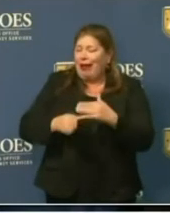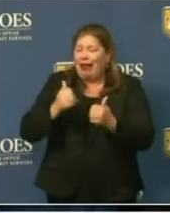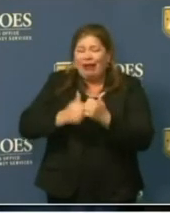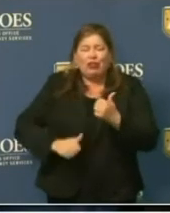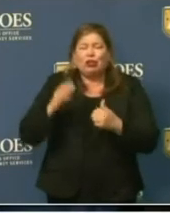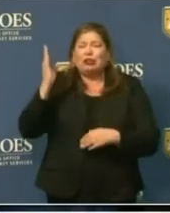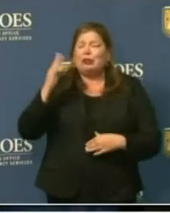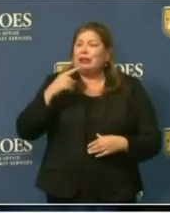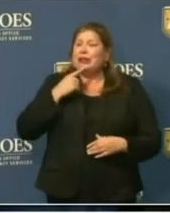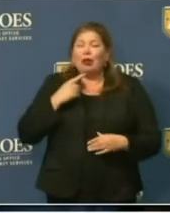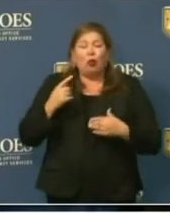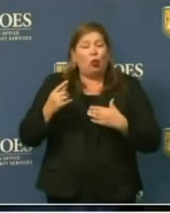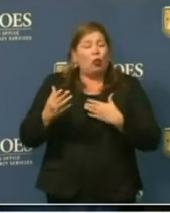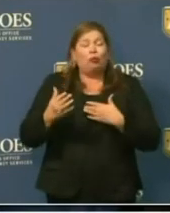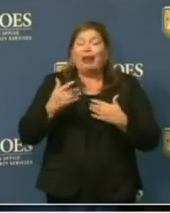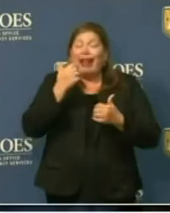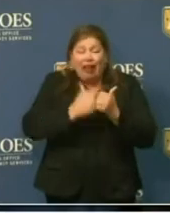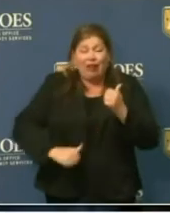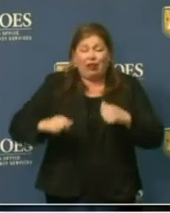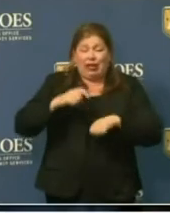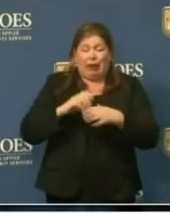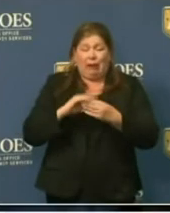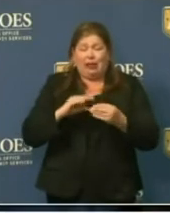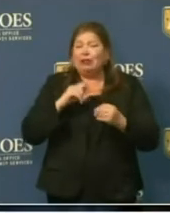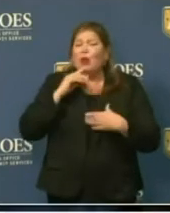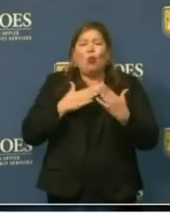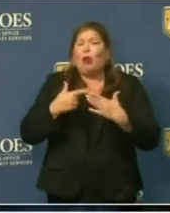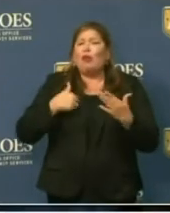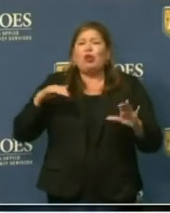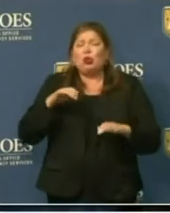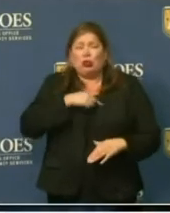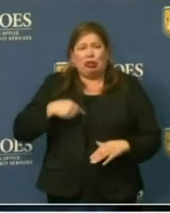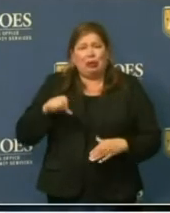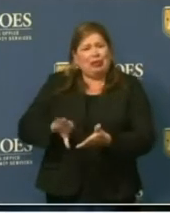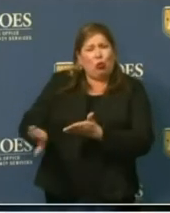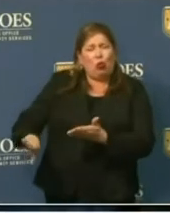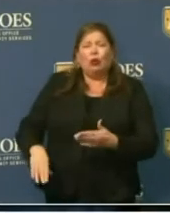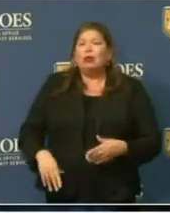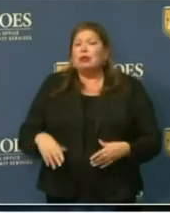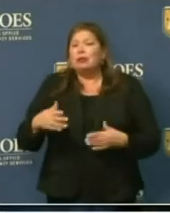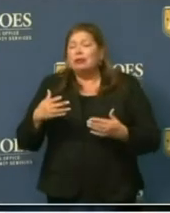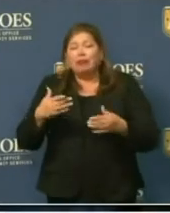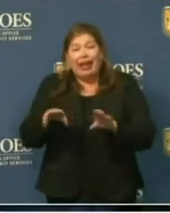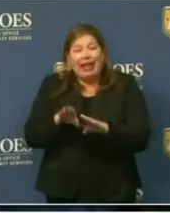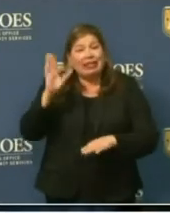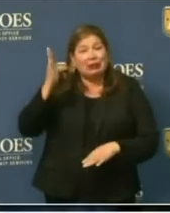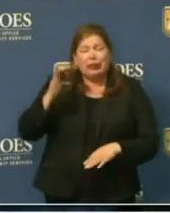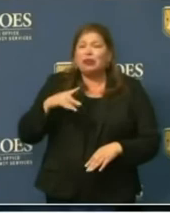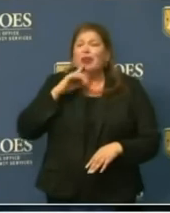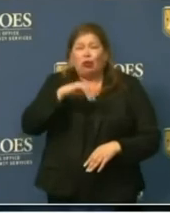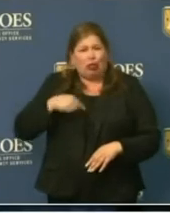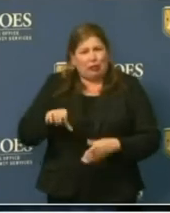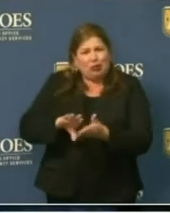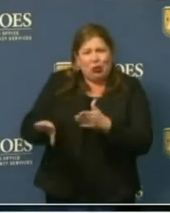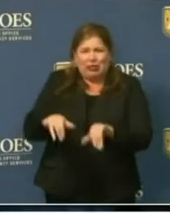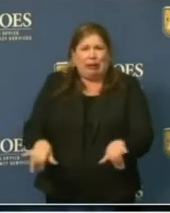we do, Chinese must go. That yellow fever led to the Chinese Exclusion Act. It's a real black eye in the history of the United